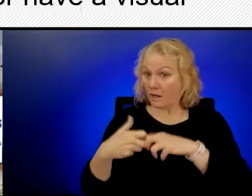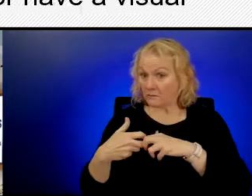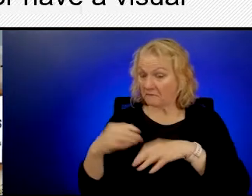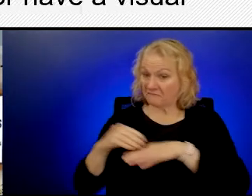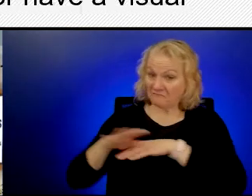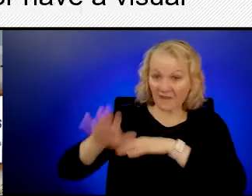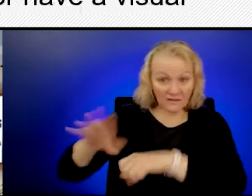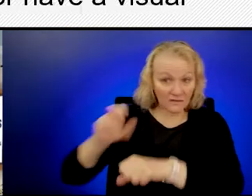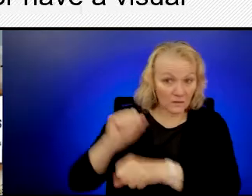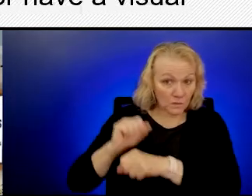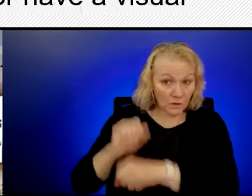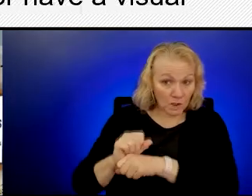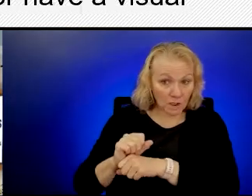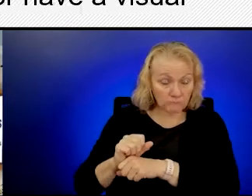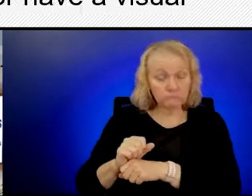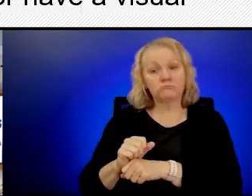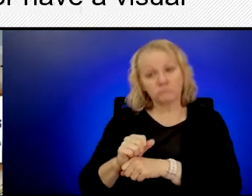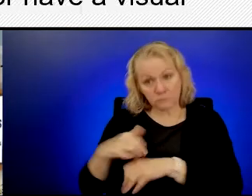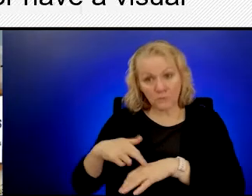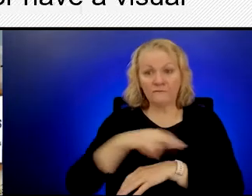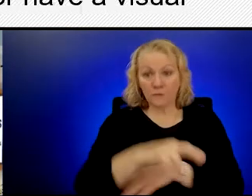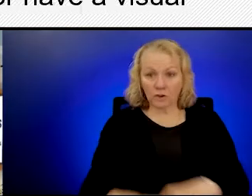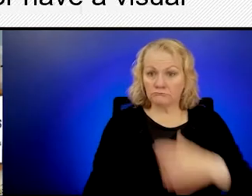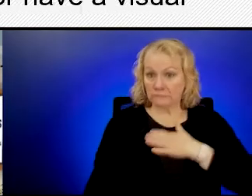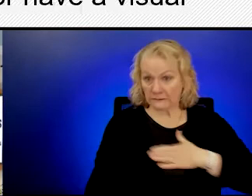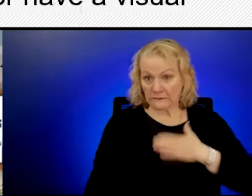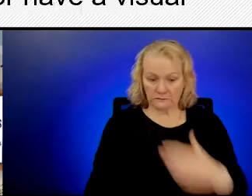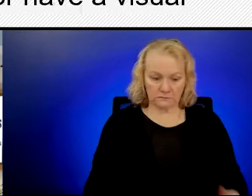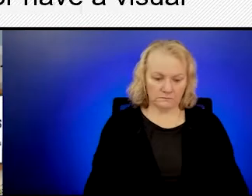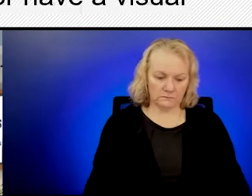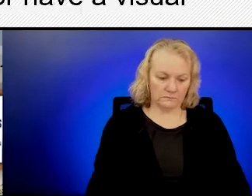their ability to do their job, please refer them to us.